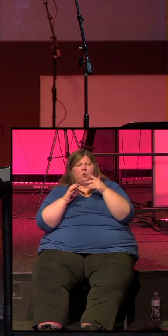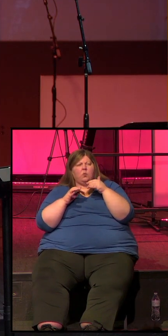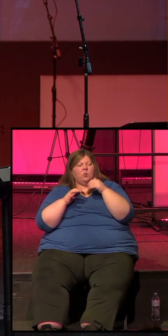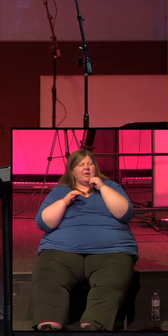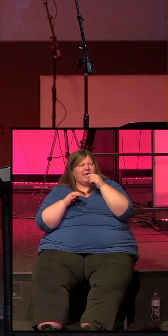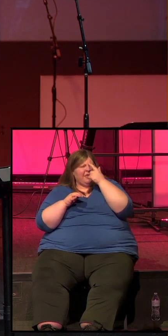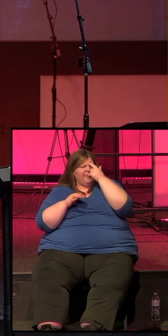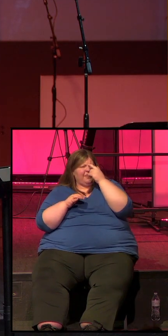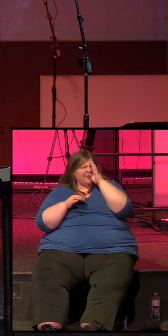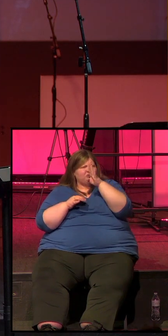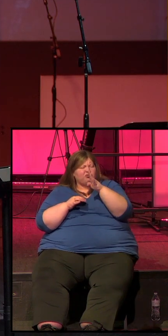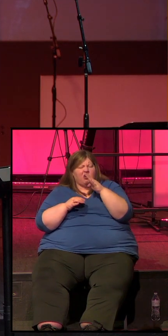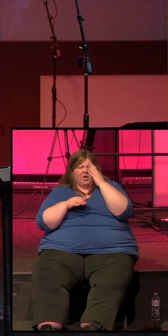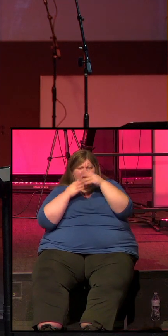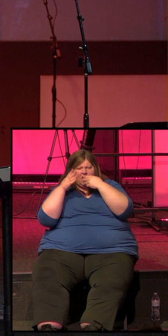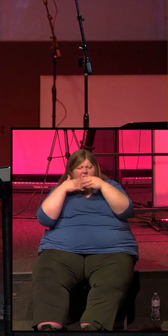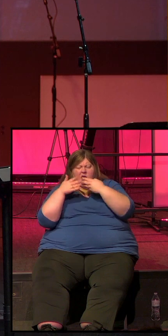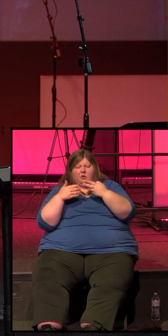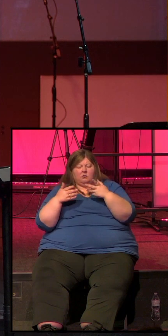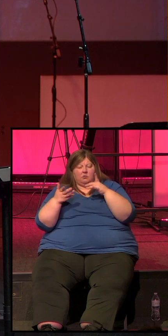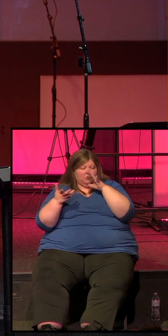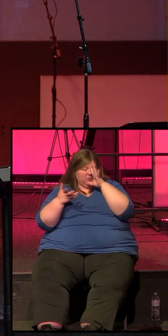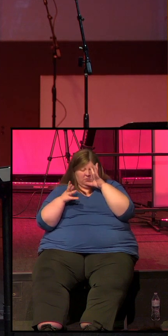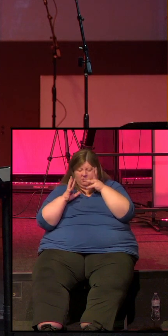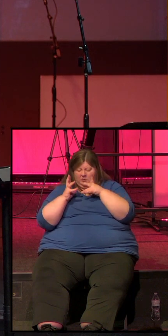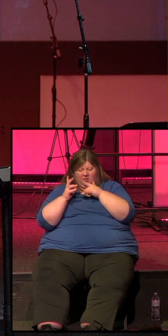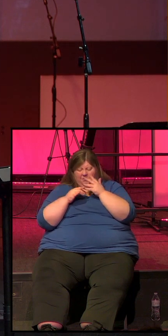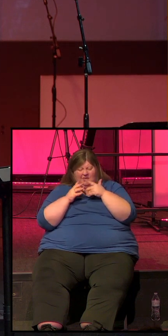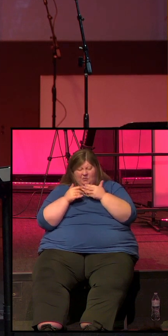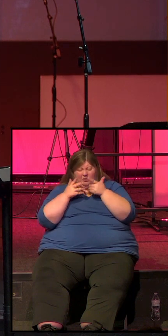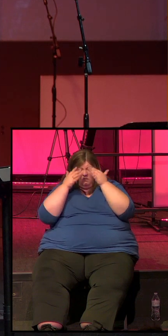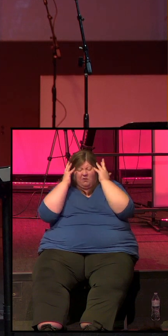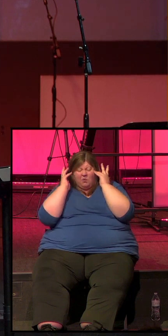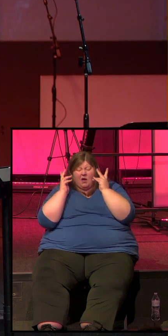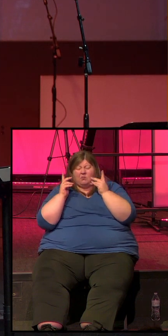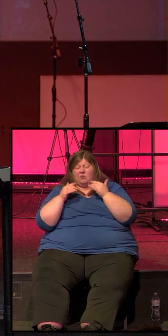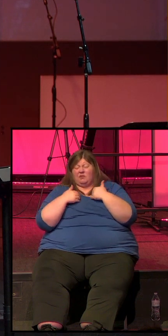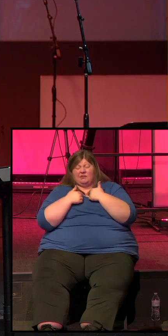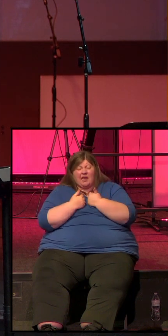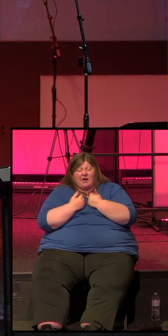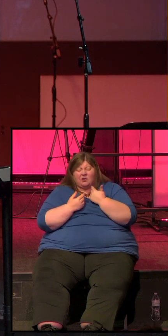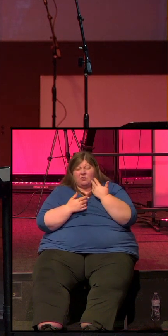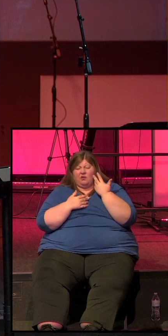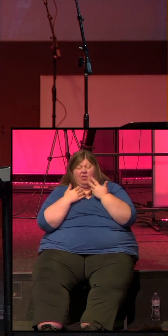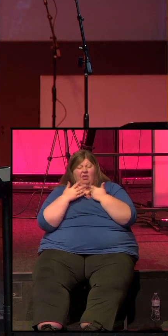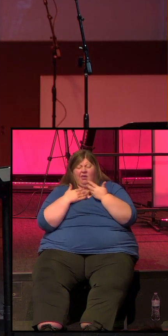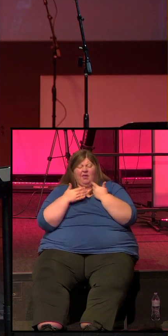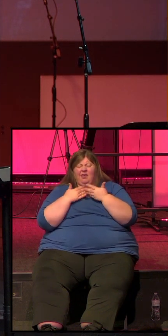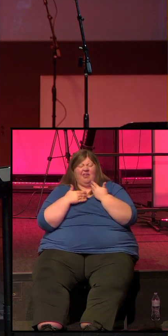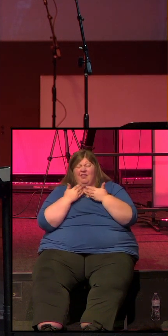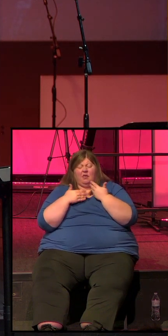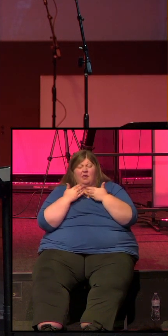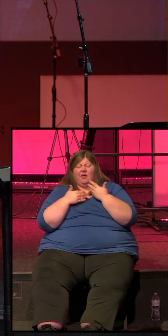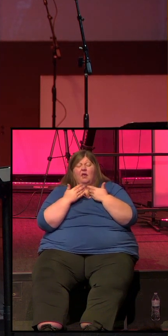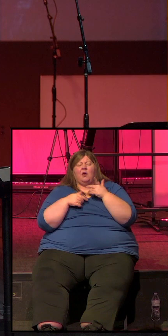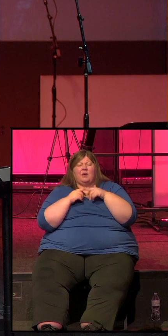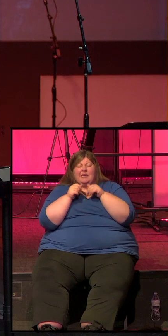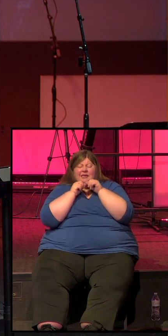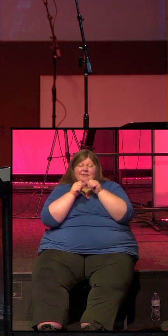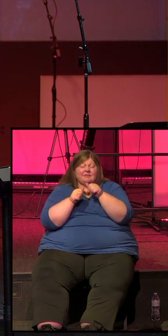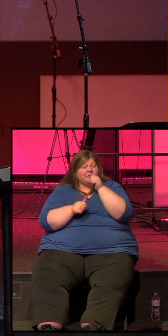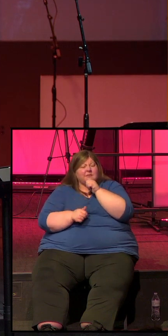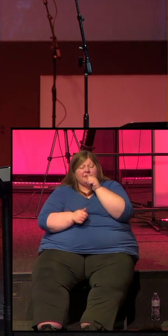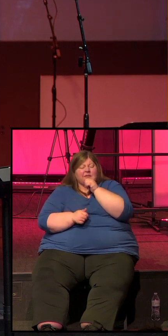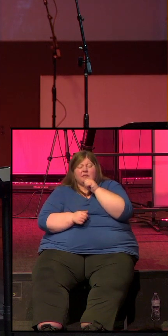everybody else. We start losing the ability because we're treading water, because we're getting tired, because we're losing the ability to actually endure or go for a